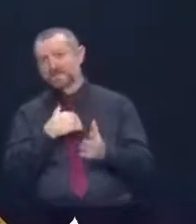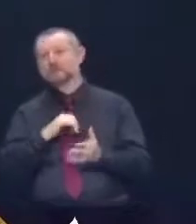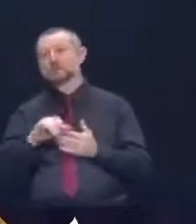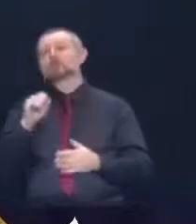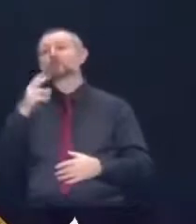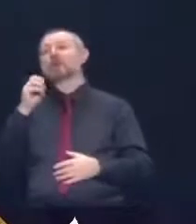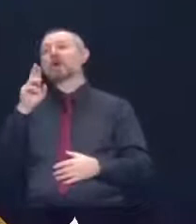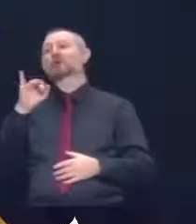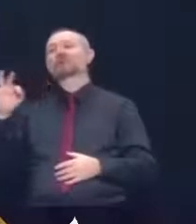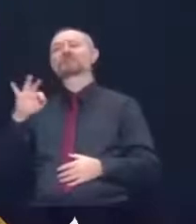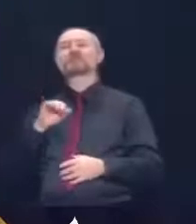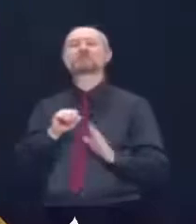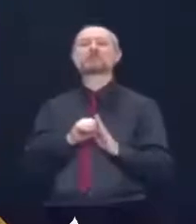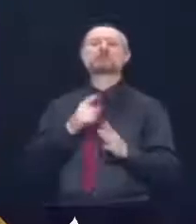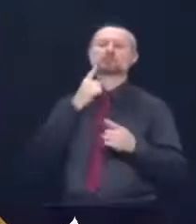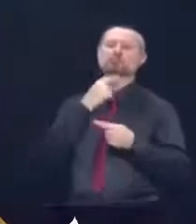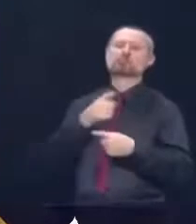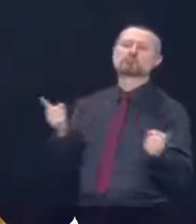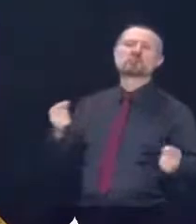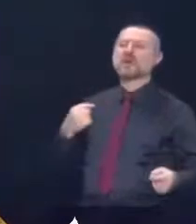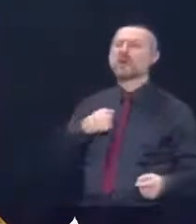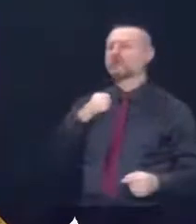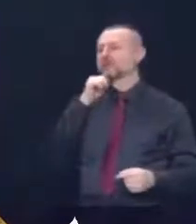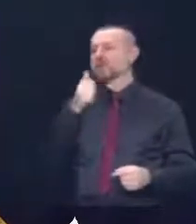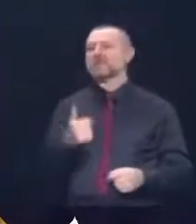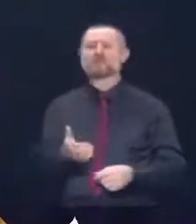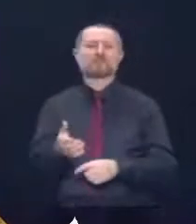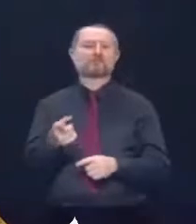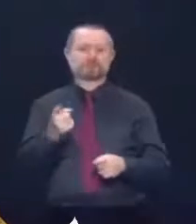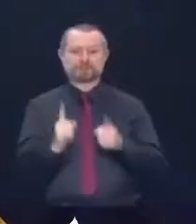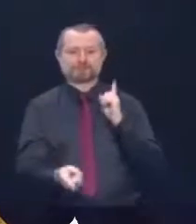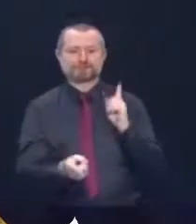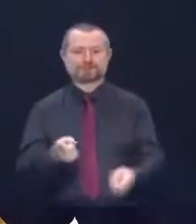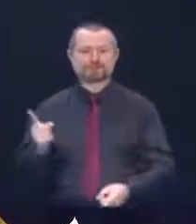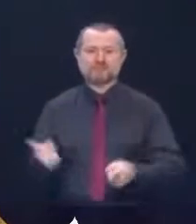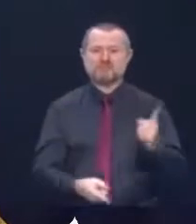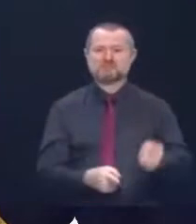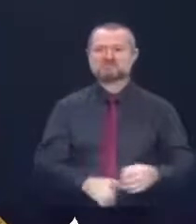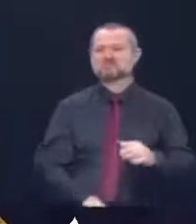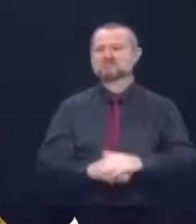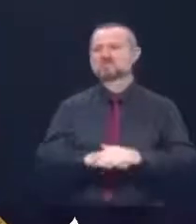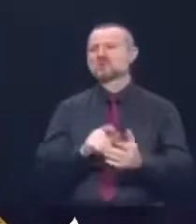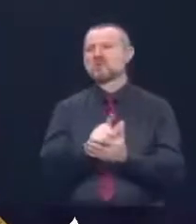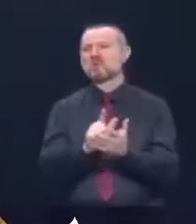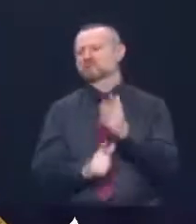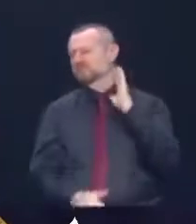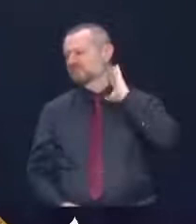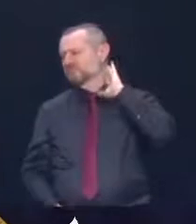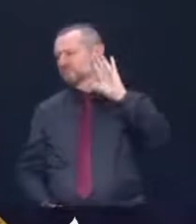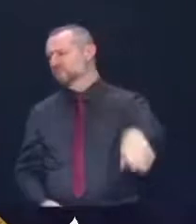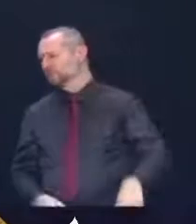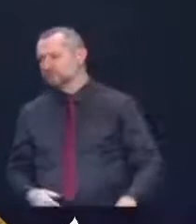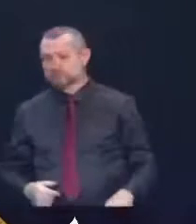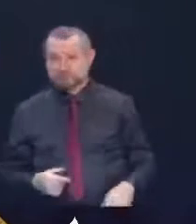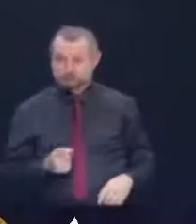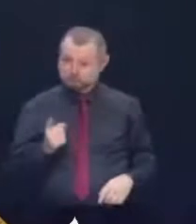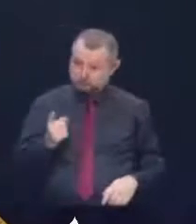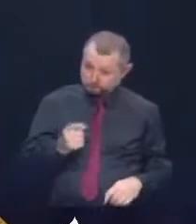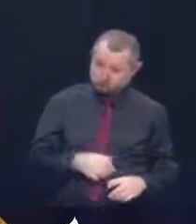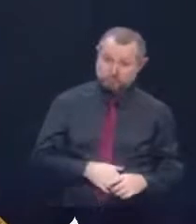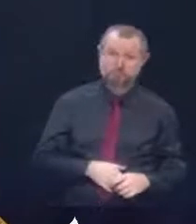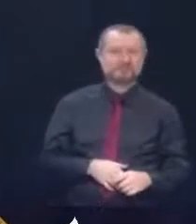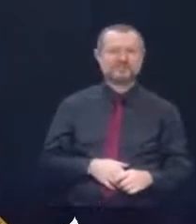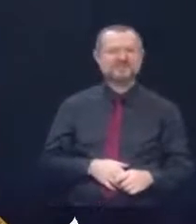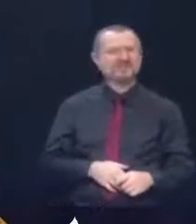said, I'm not going to enforce the law. Now, how a law